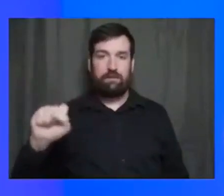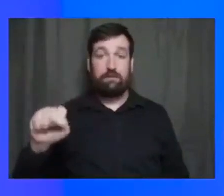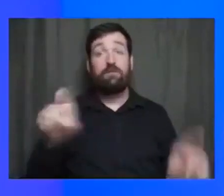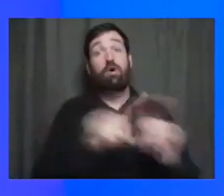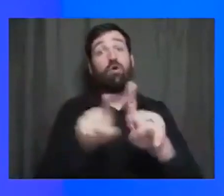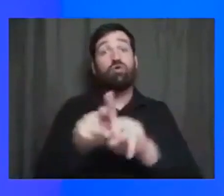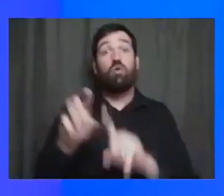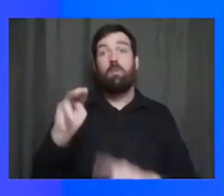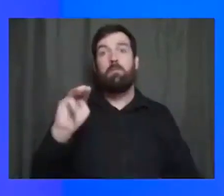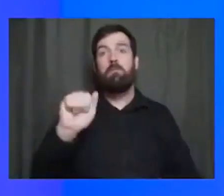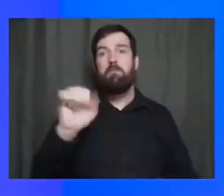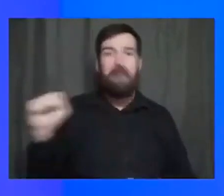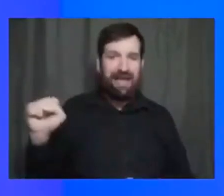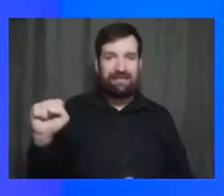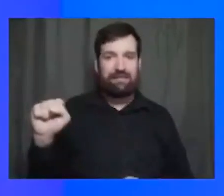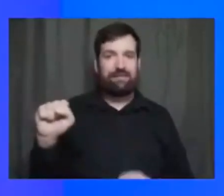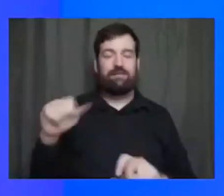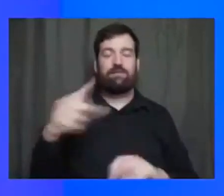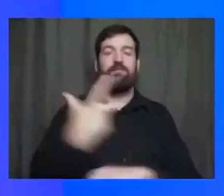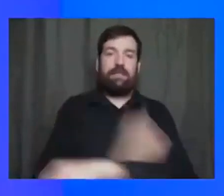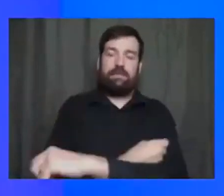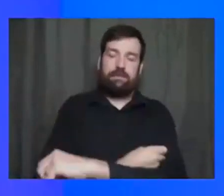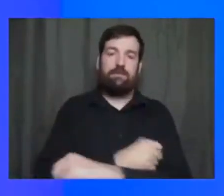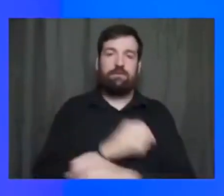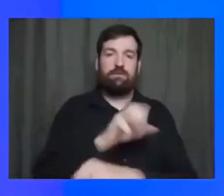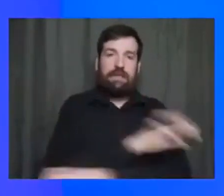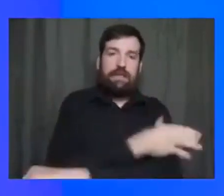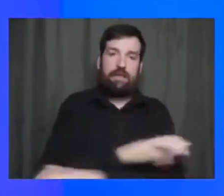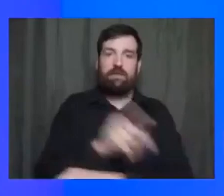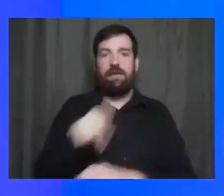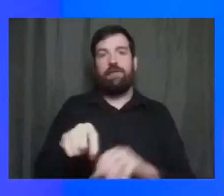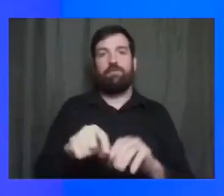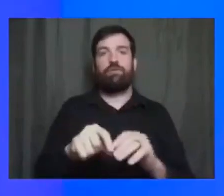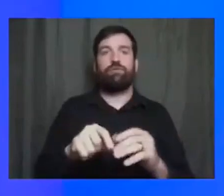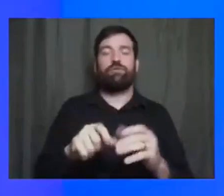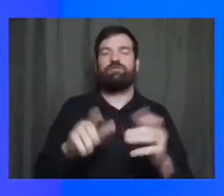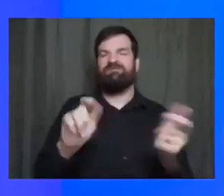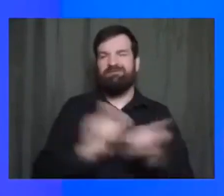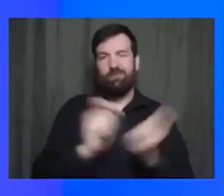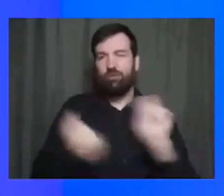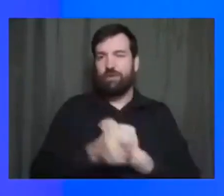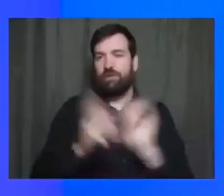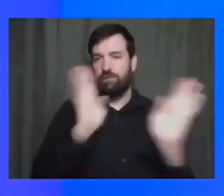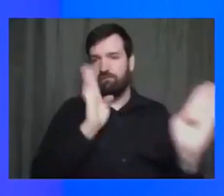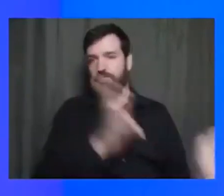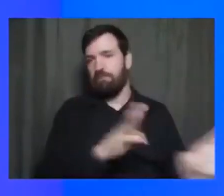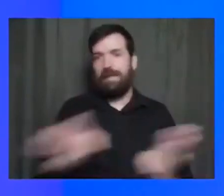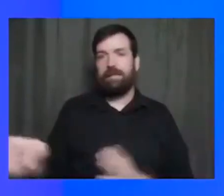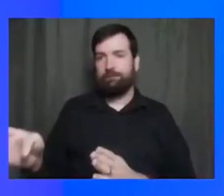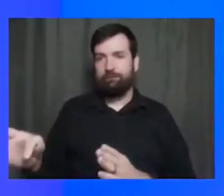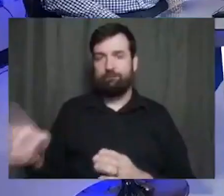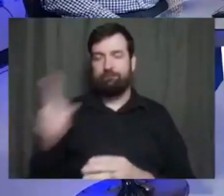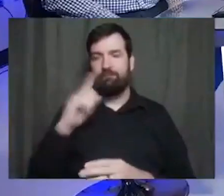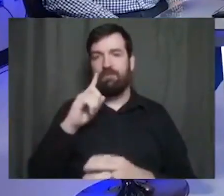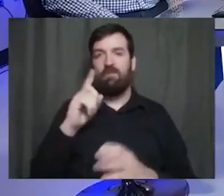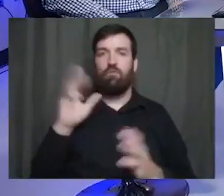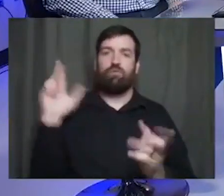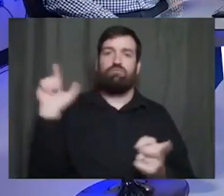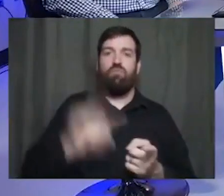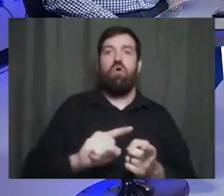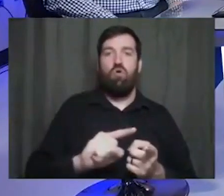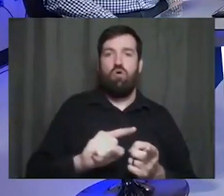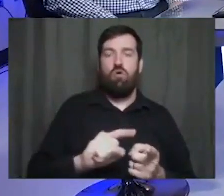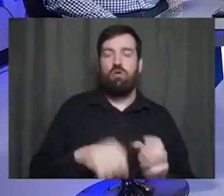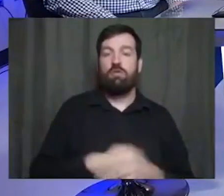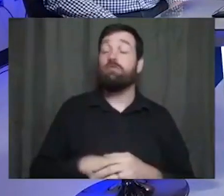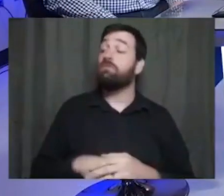to kind of redistribute their processes to those more individual basis. Yeah, and I think what's not smart is a